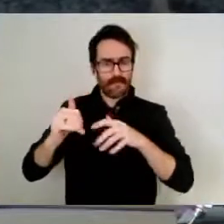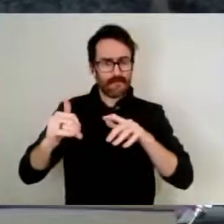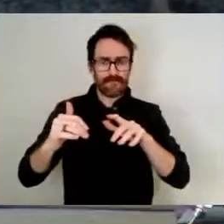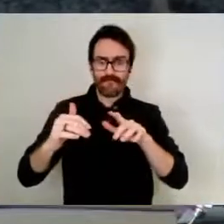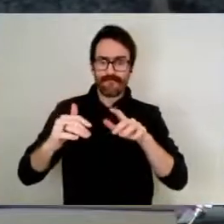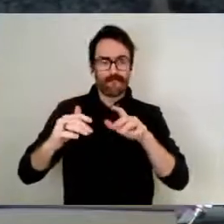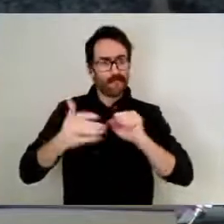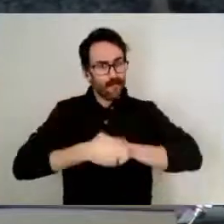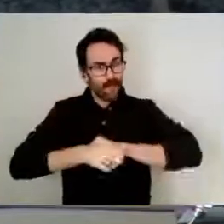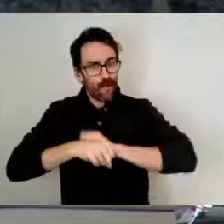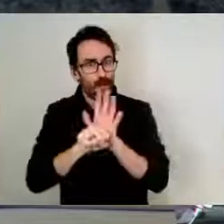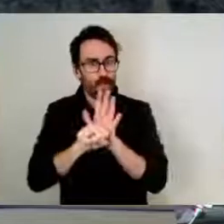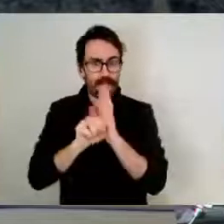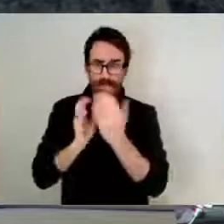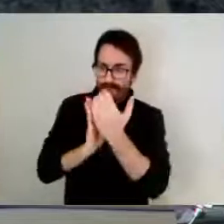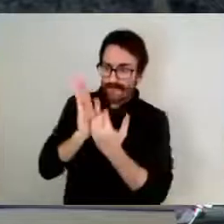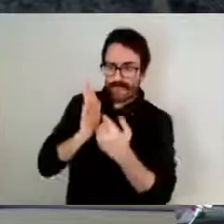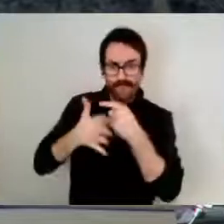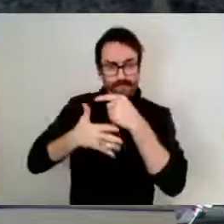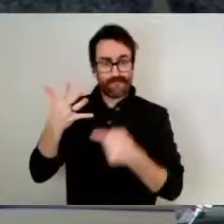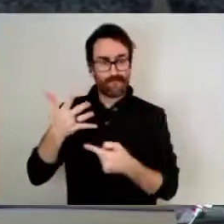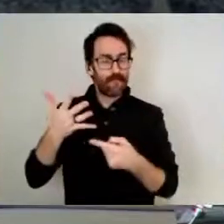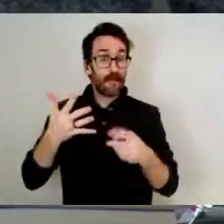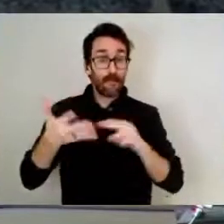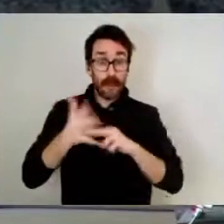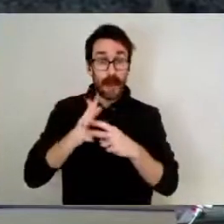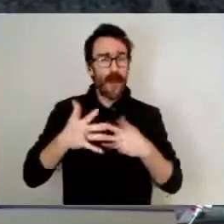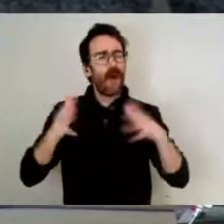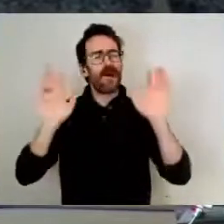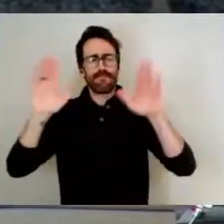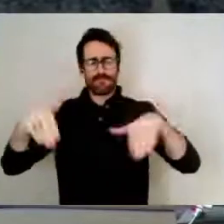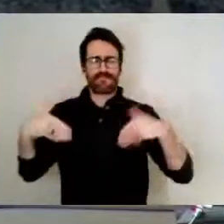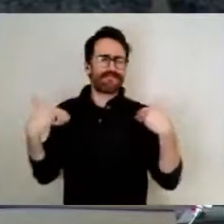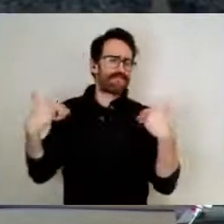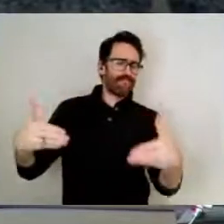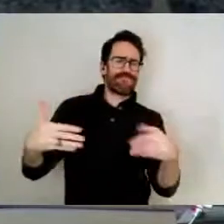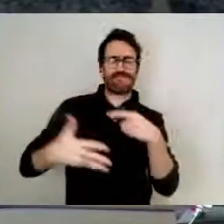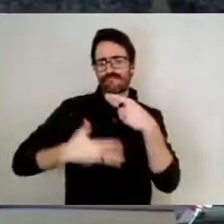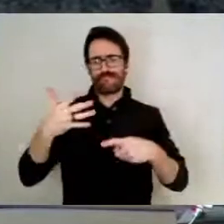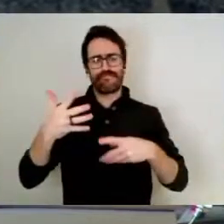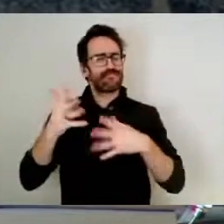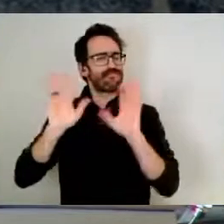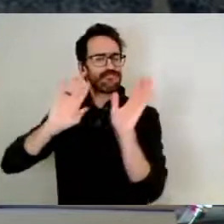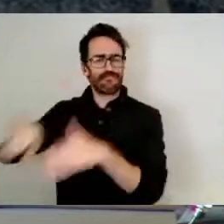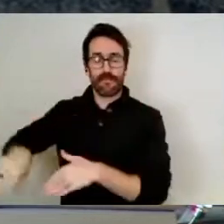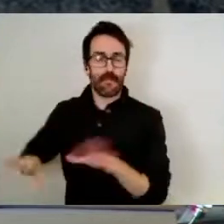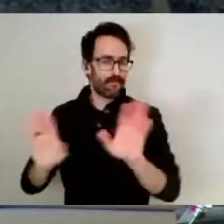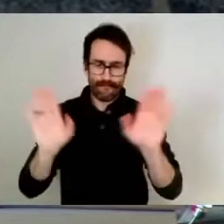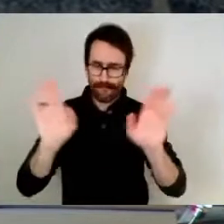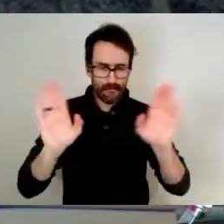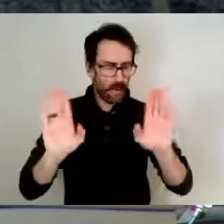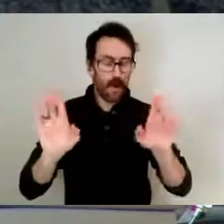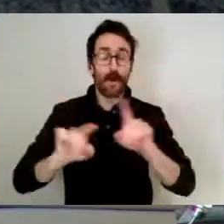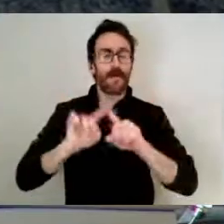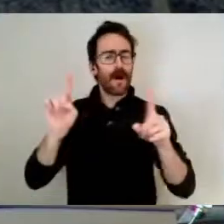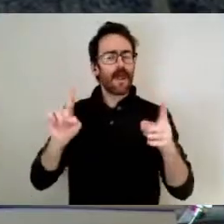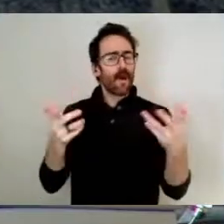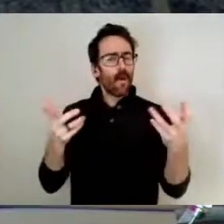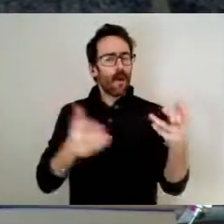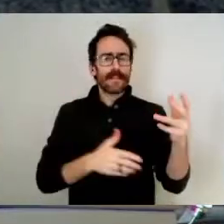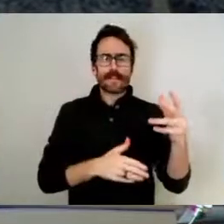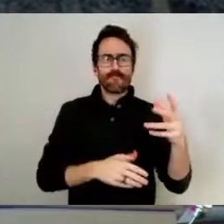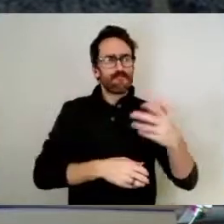Yeah, not a negotiator, Joanna, someone to go in to mediate or help to facilitate. I brought the suggestion up